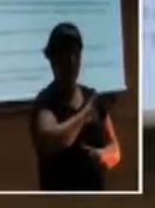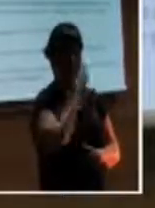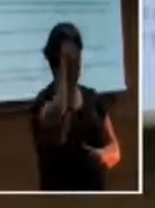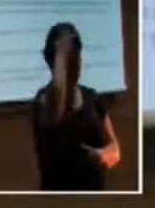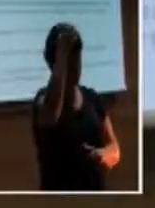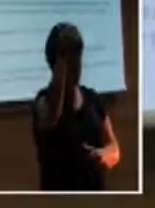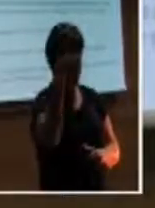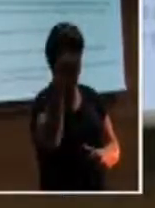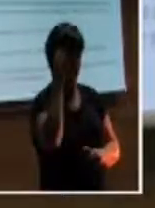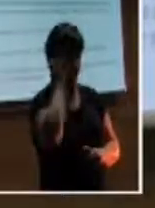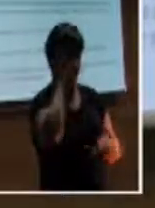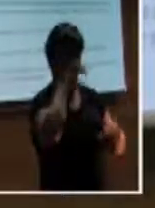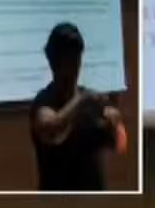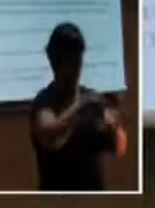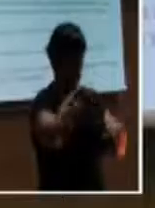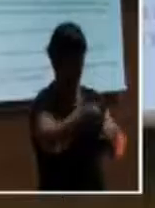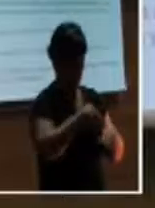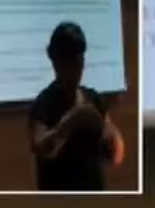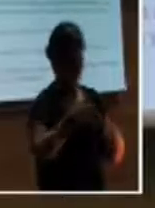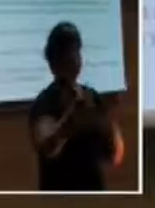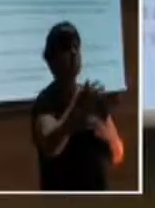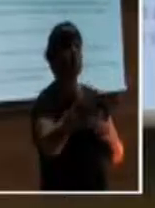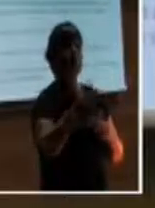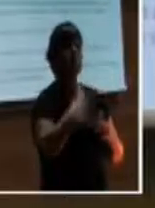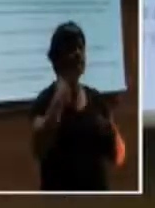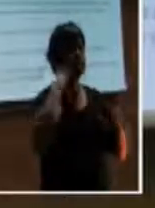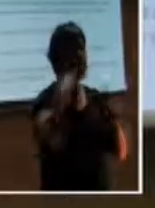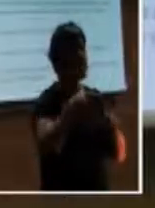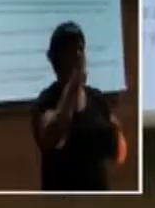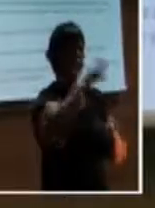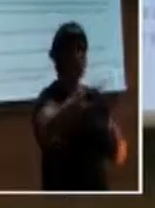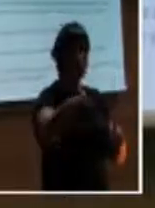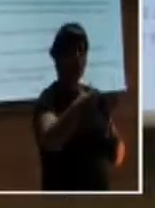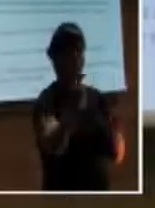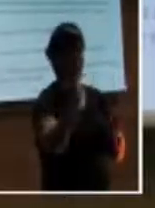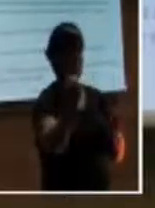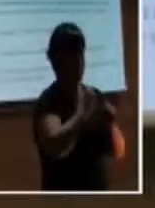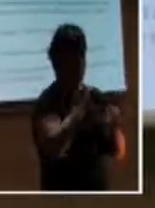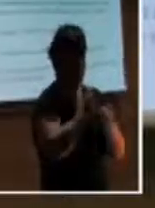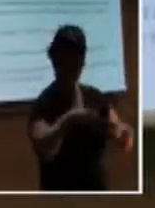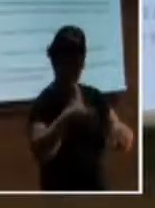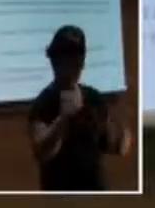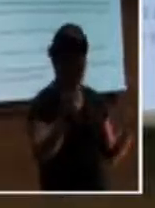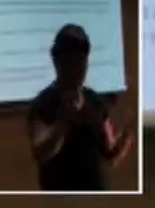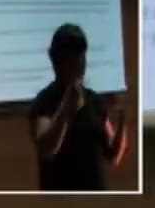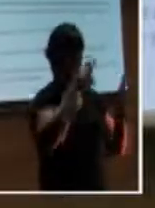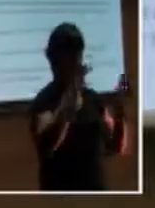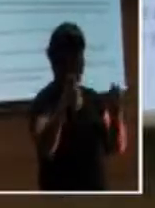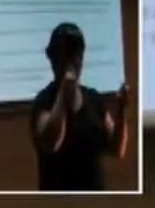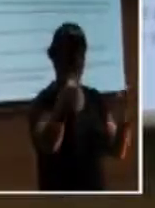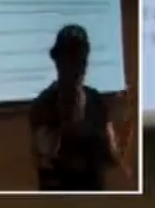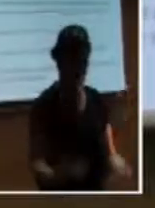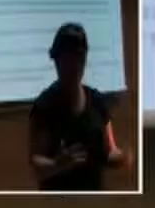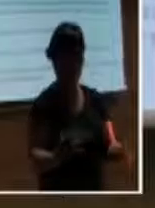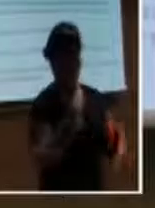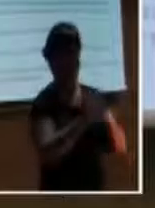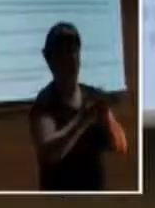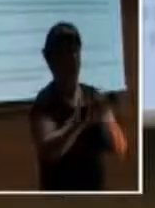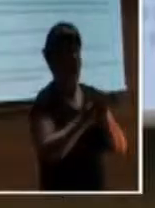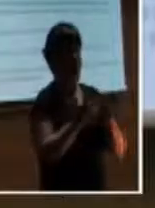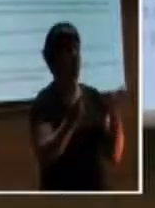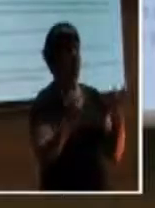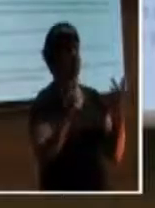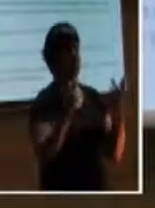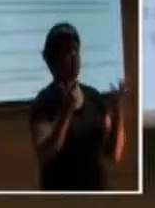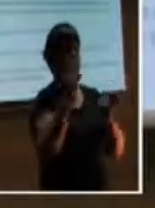We put people to discuss current topics, what they think are the key issues to discuss and act upon. We